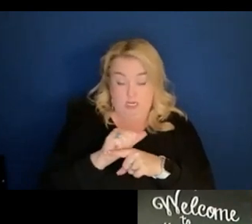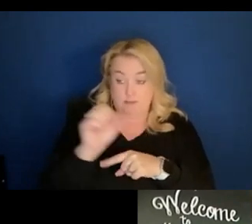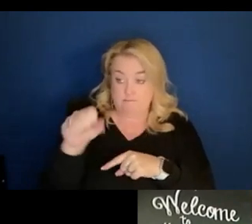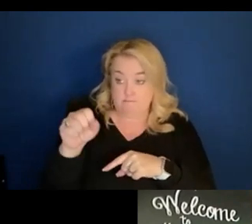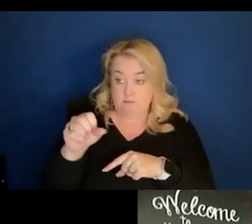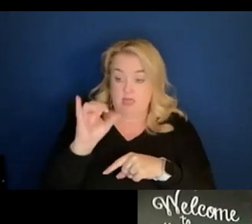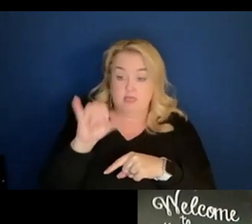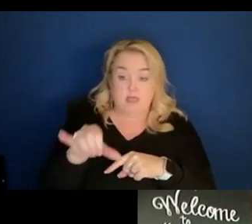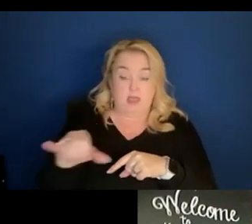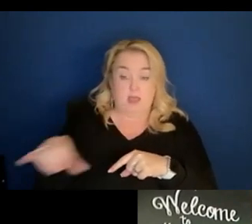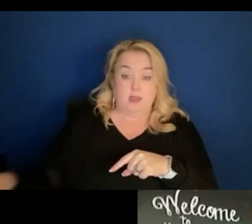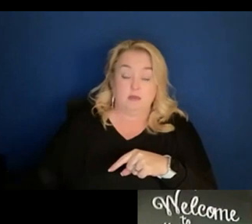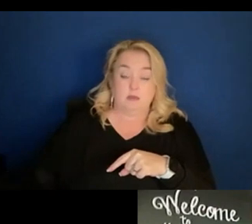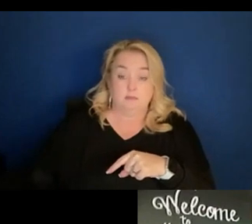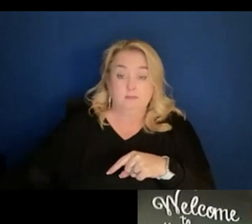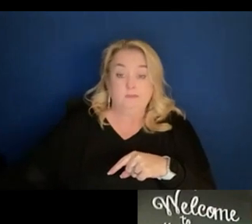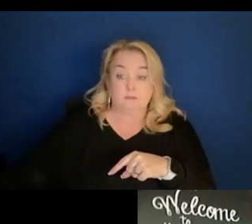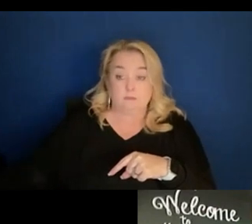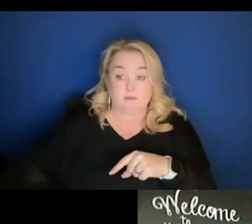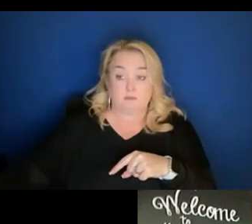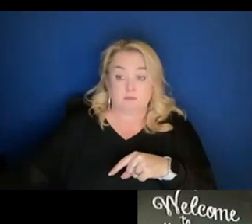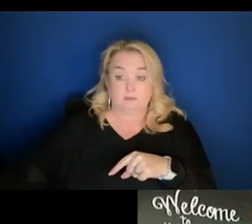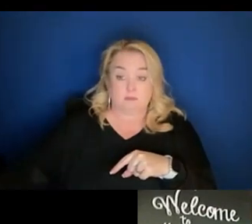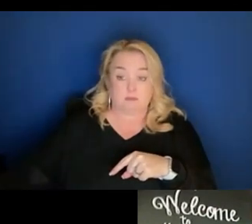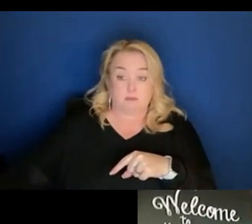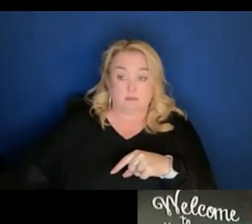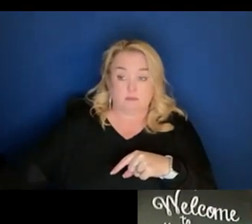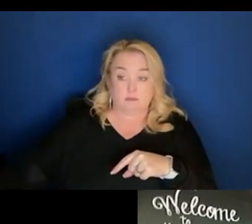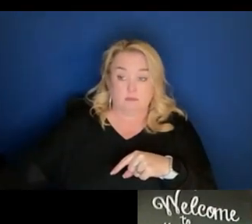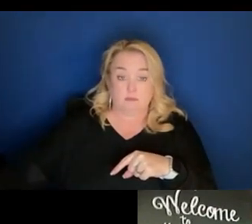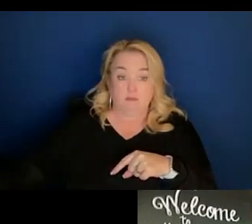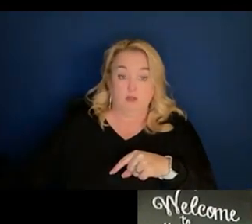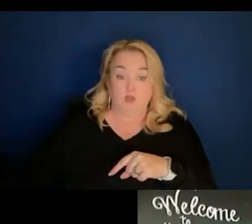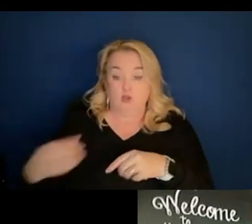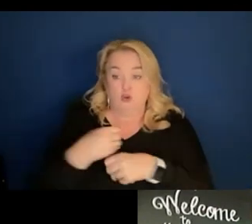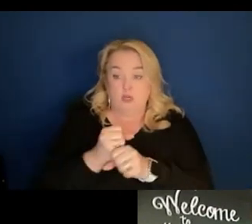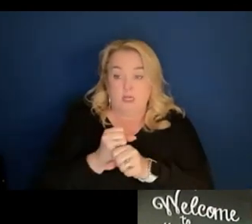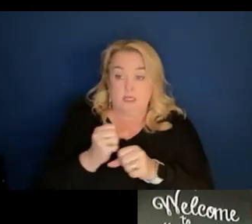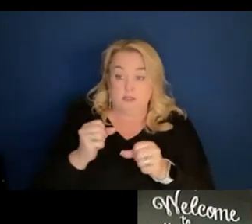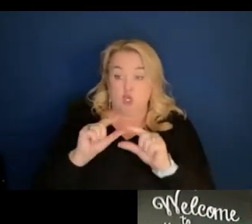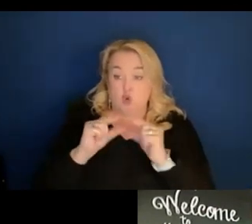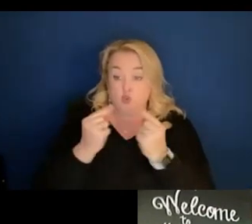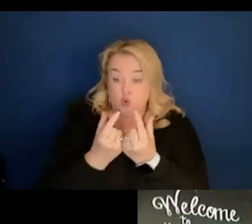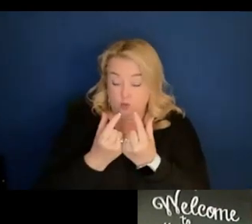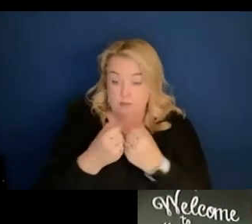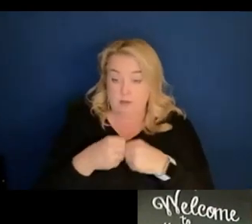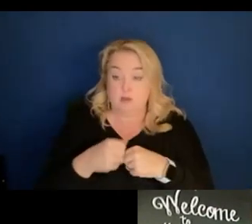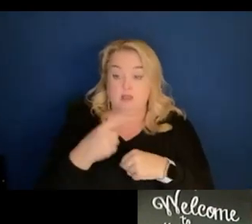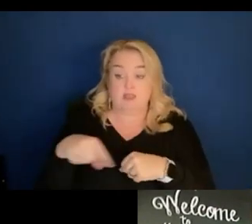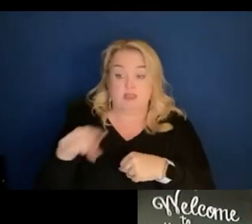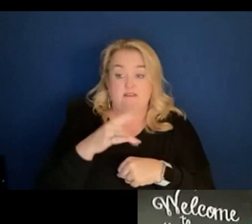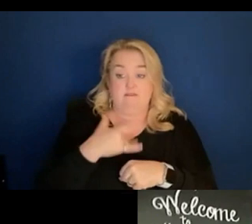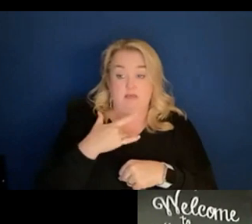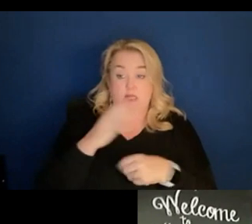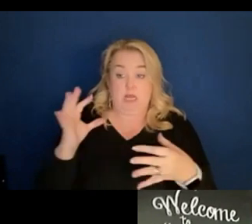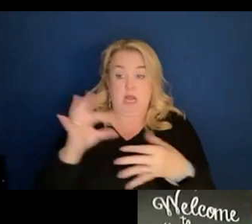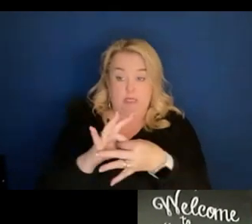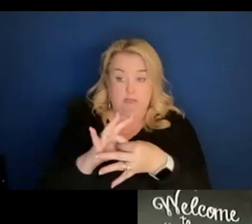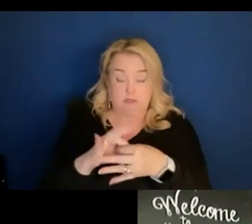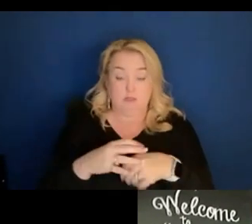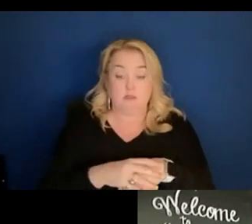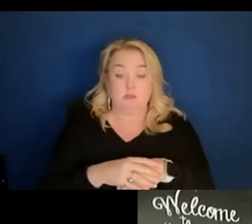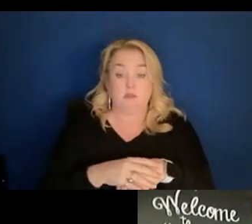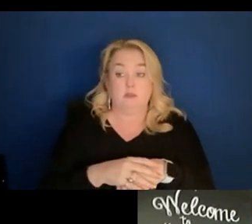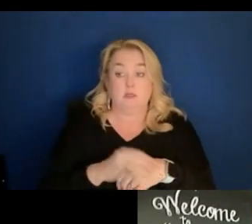that immediately creates a group that they feel connected to. And that may be, again, the first group if